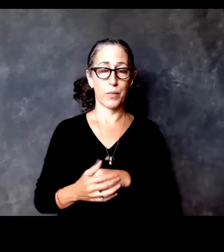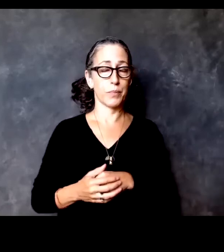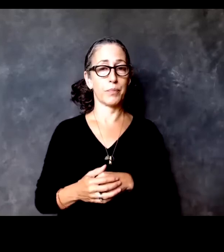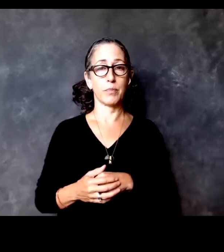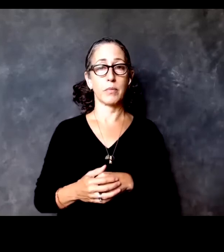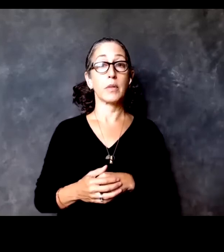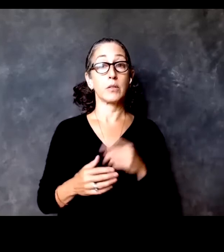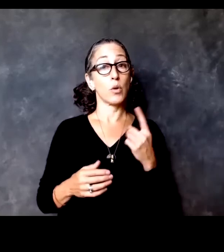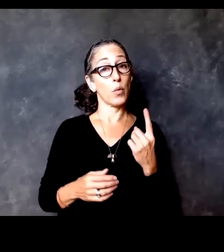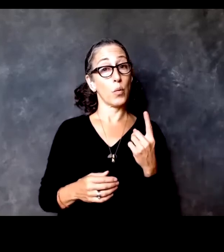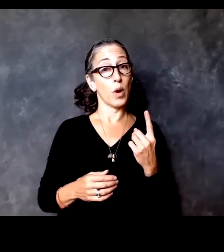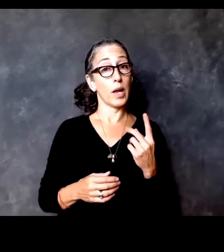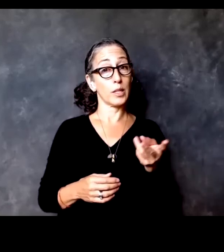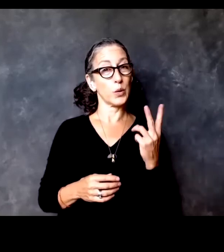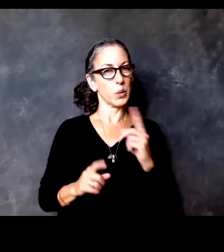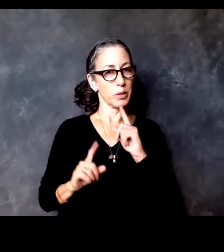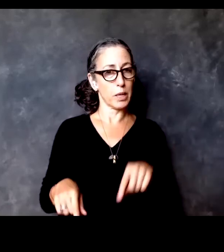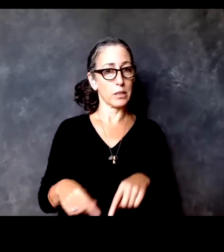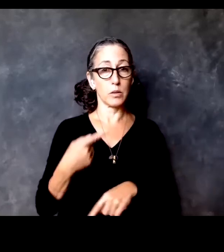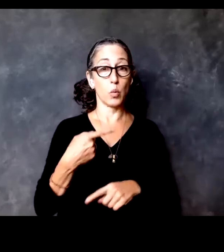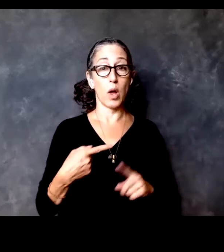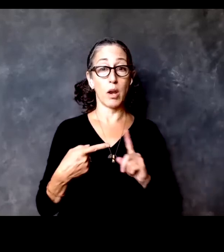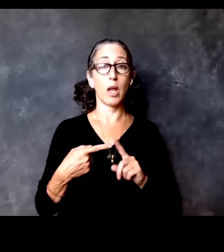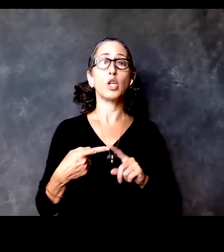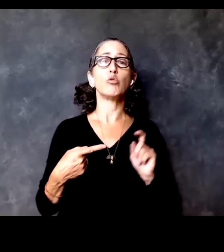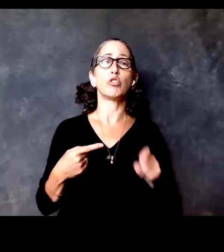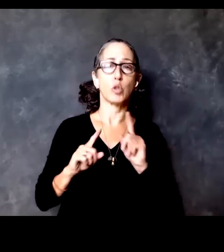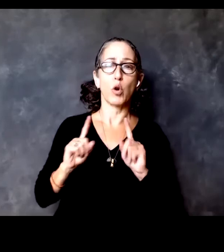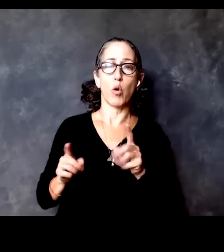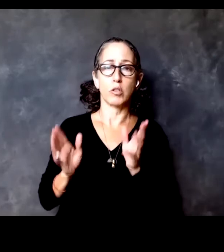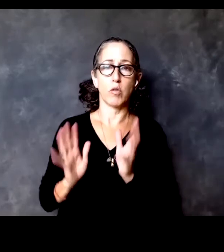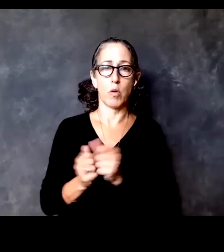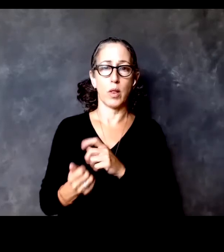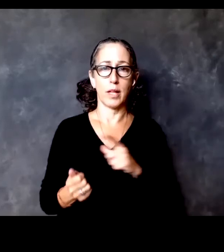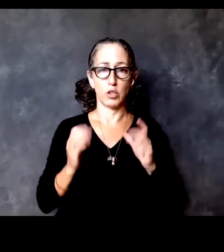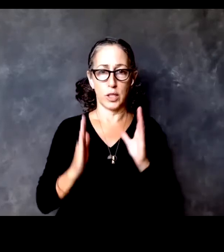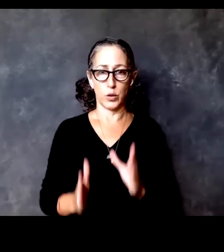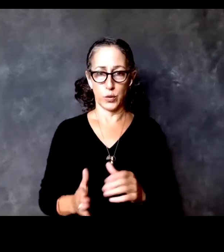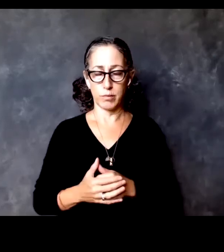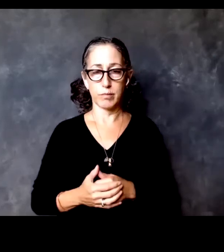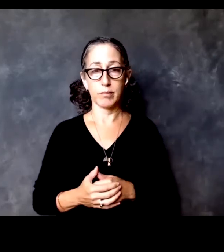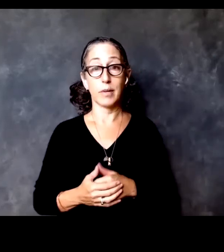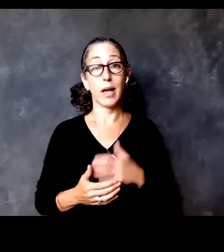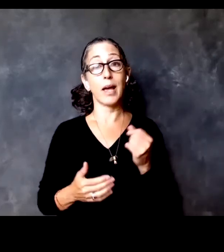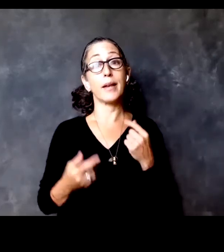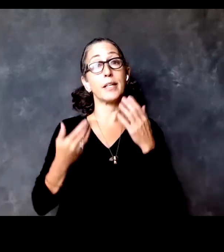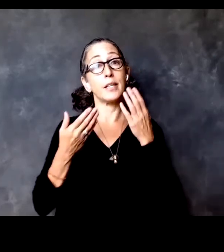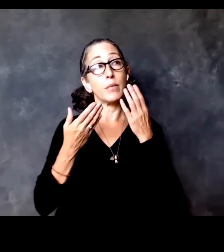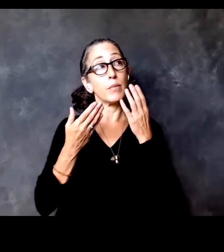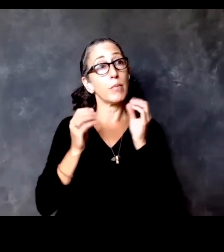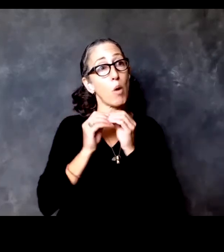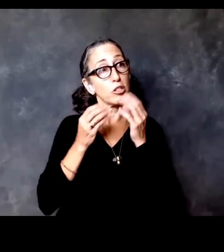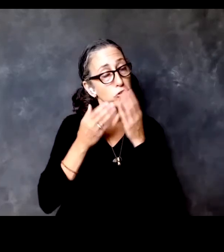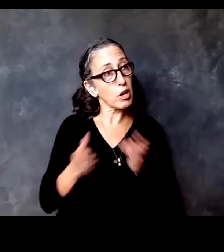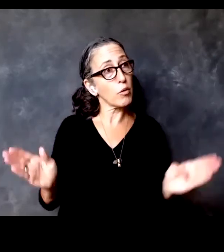One, in the literal sense, it should be something you do, something every one of us does. And in the wider sense, it's